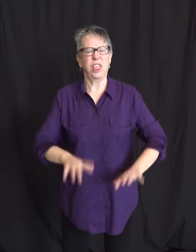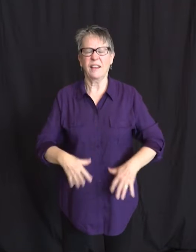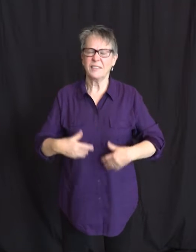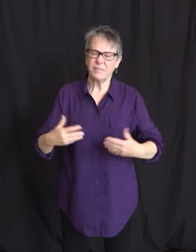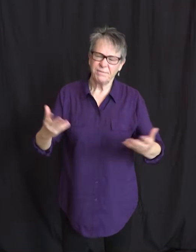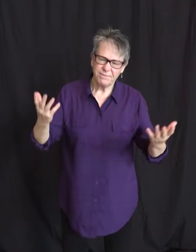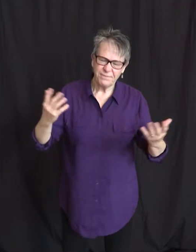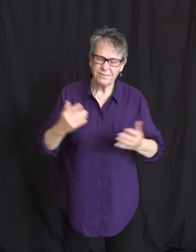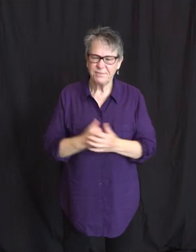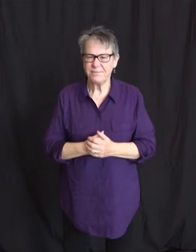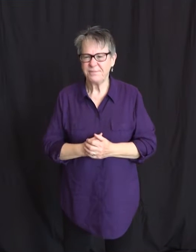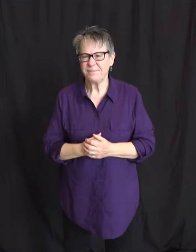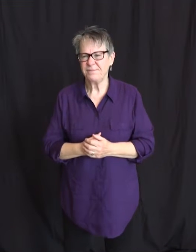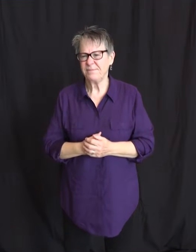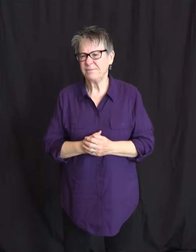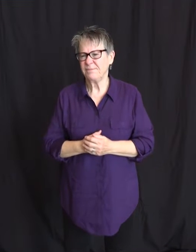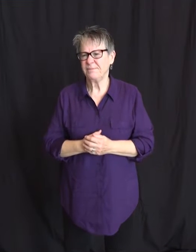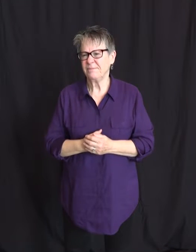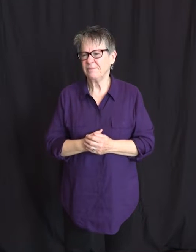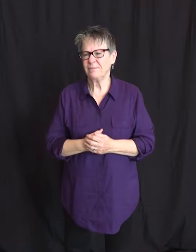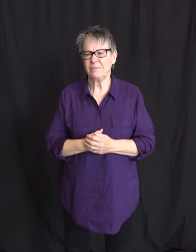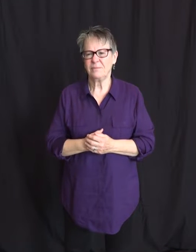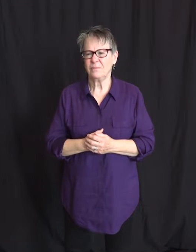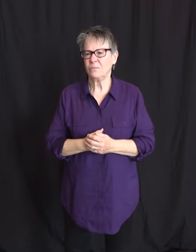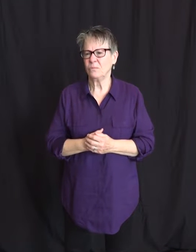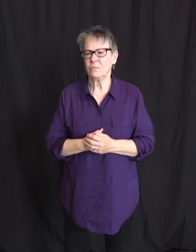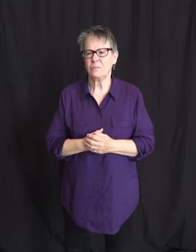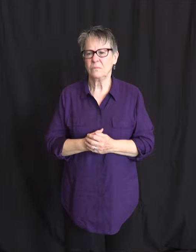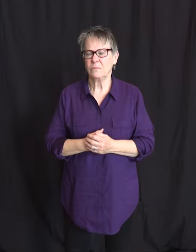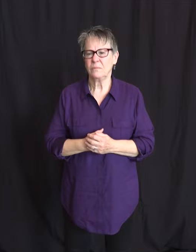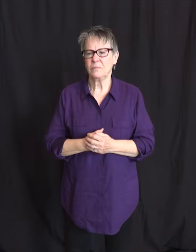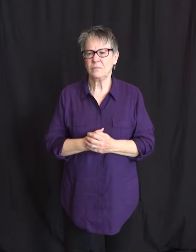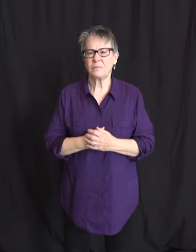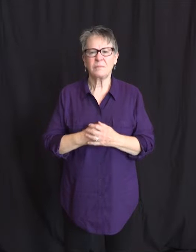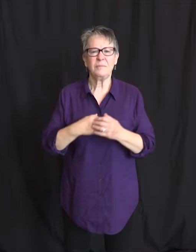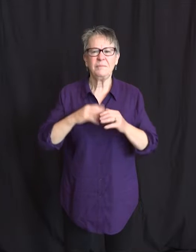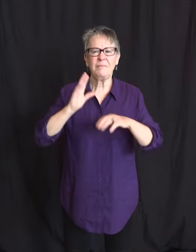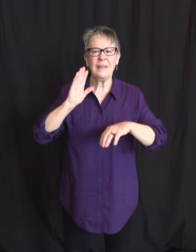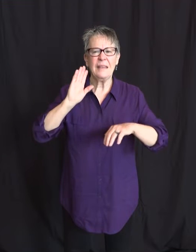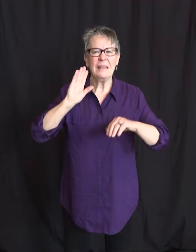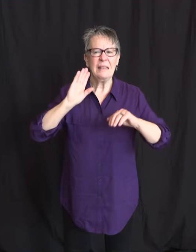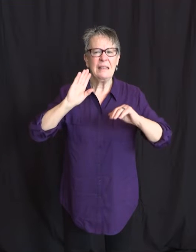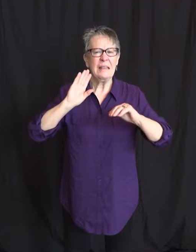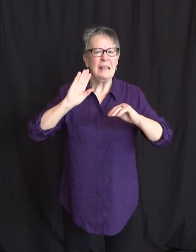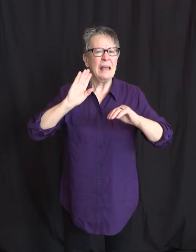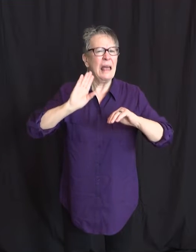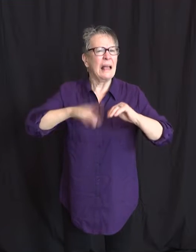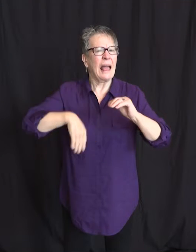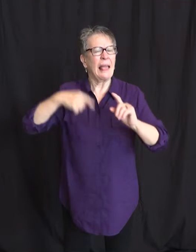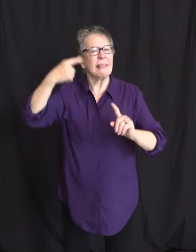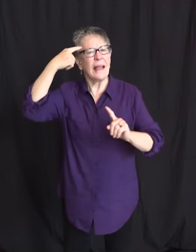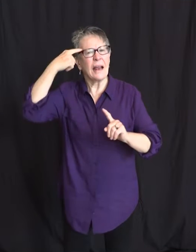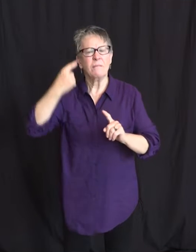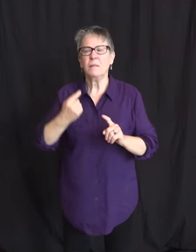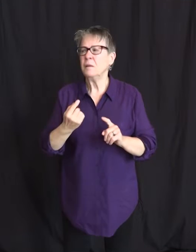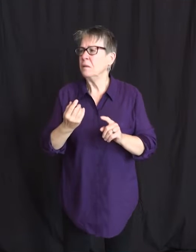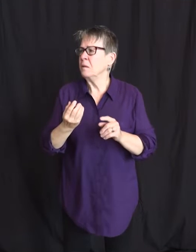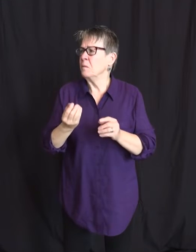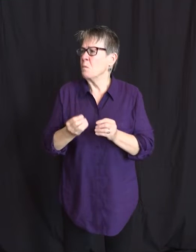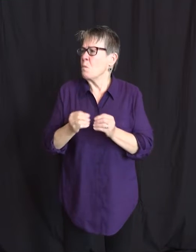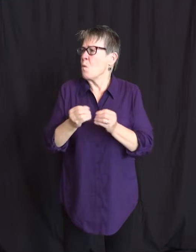And I can't think of a more important member or members of our community than our federal delegation. In both the Senate and in the